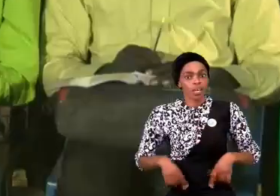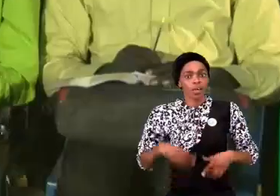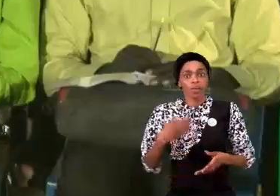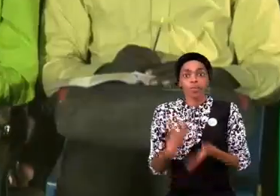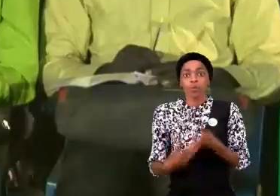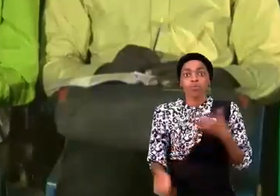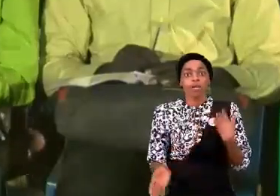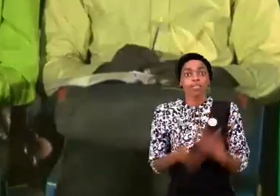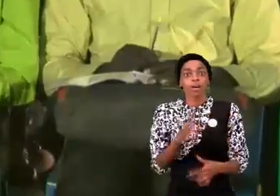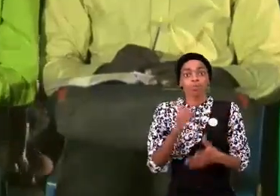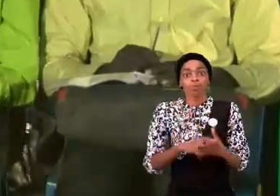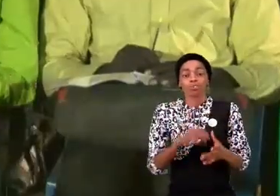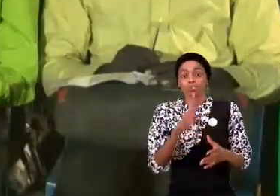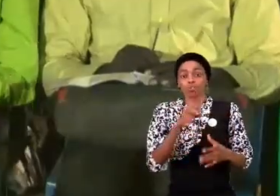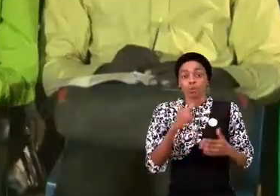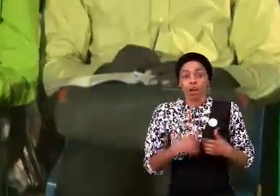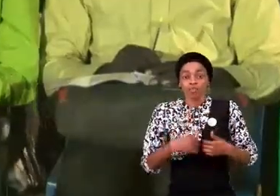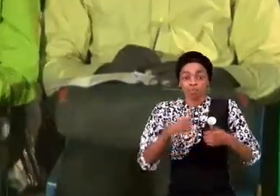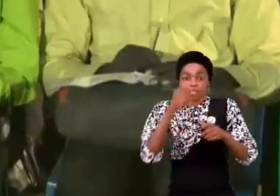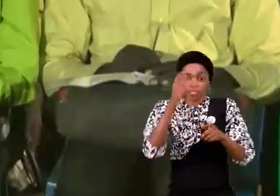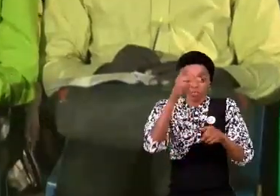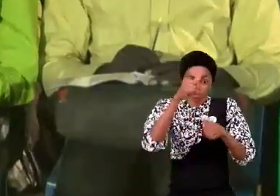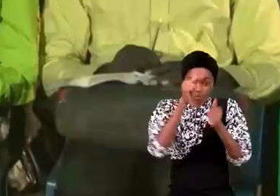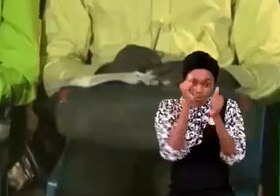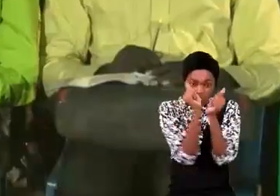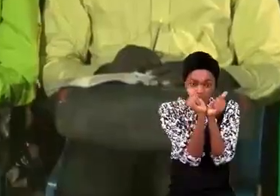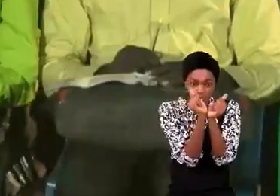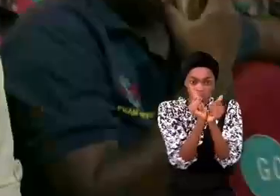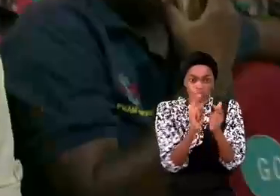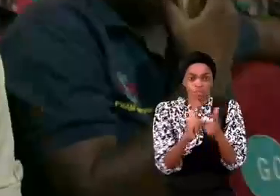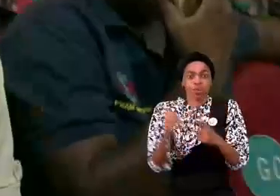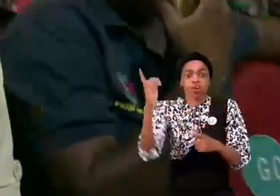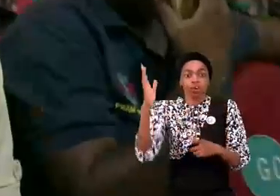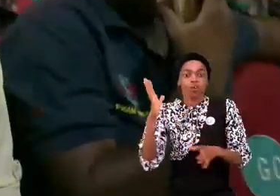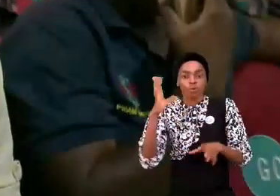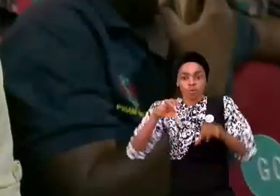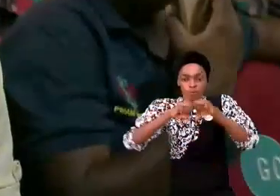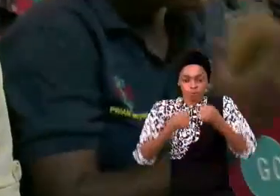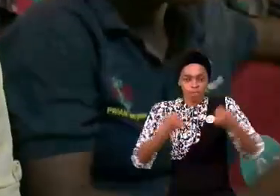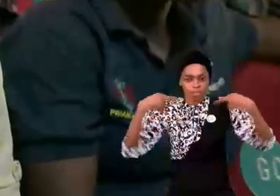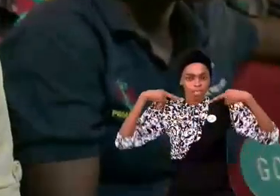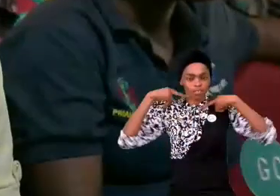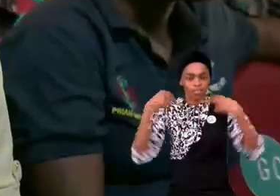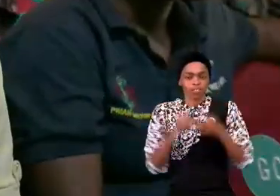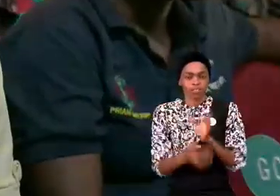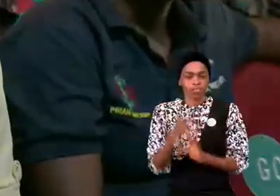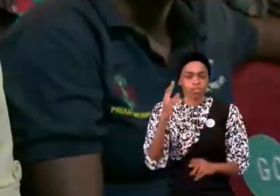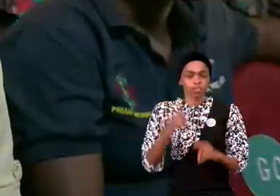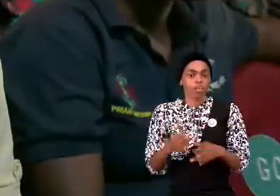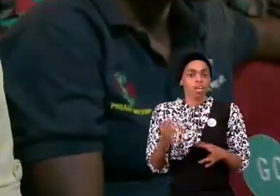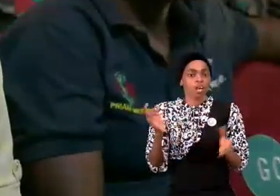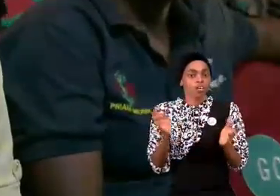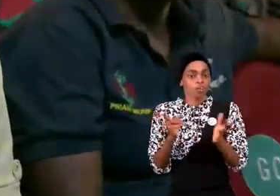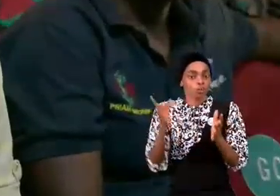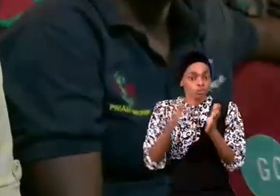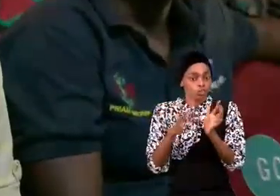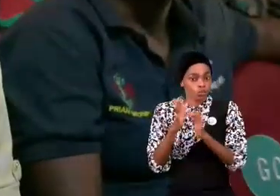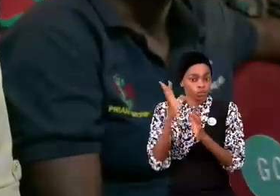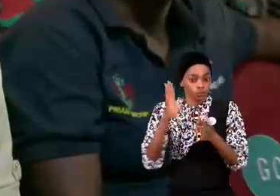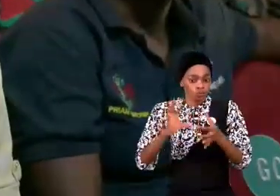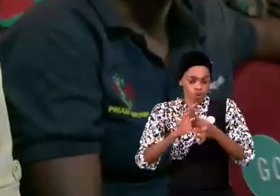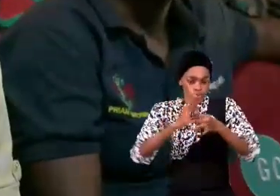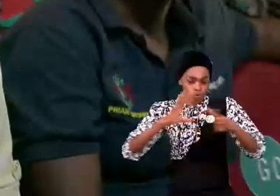tonight. It will untie the chain tonight. It will remove the cord tonight. And